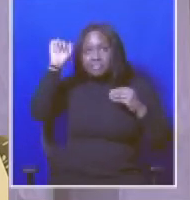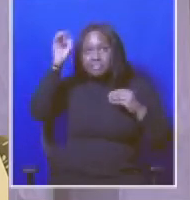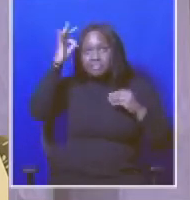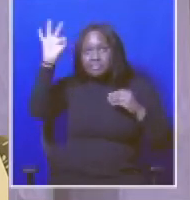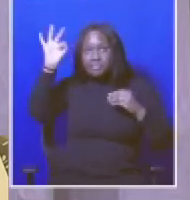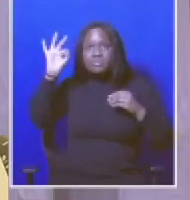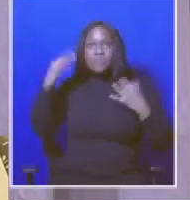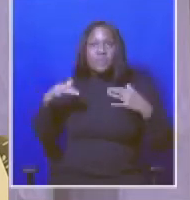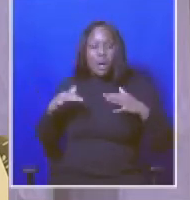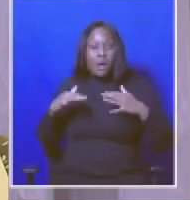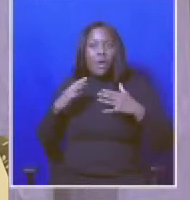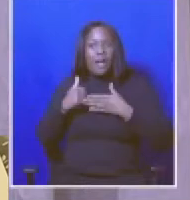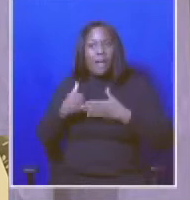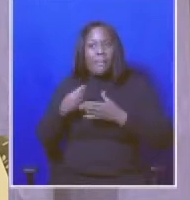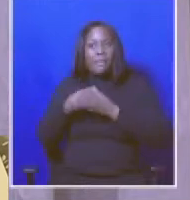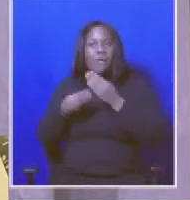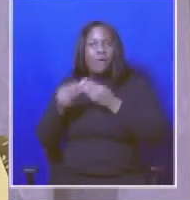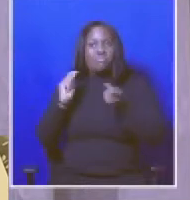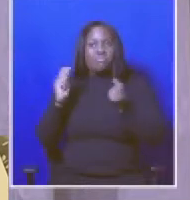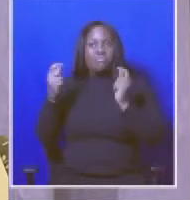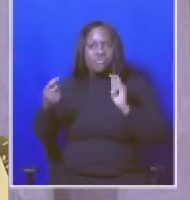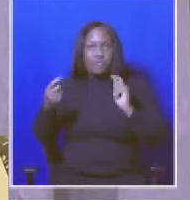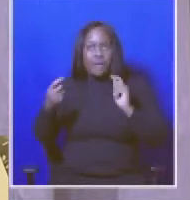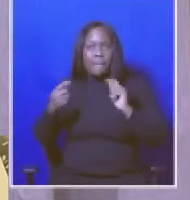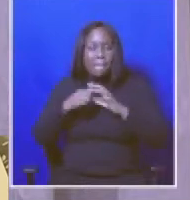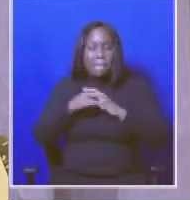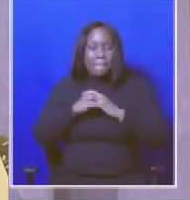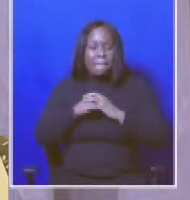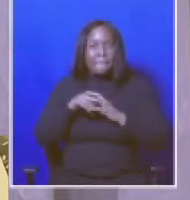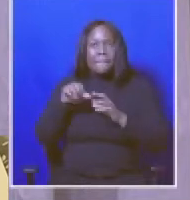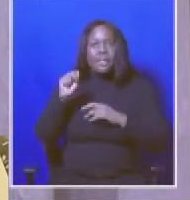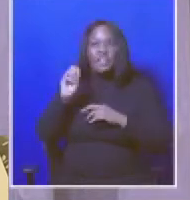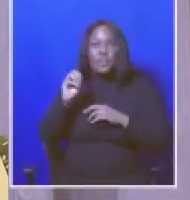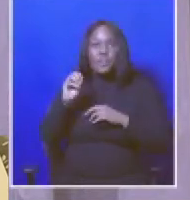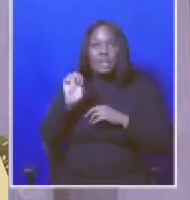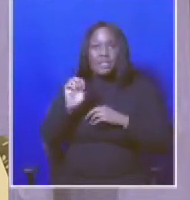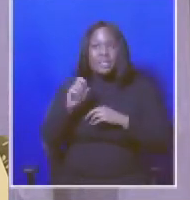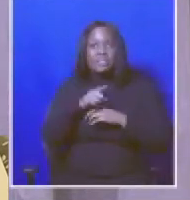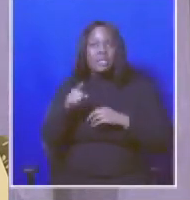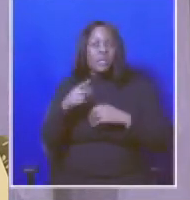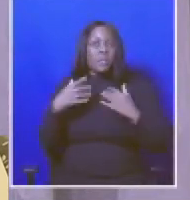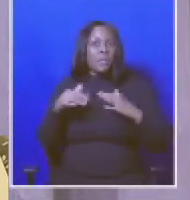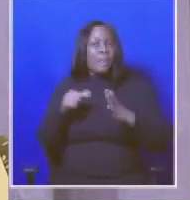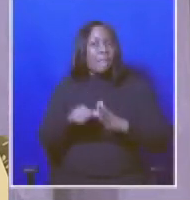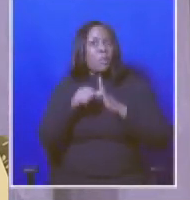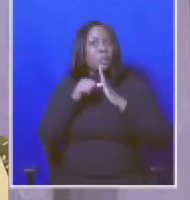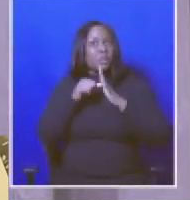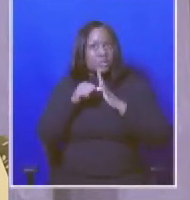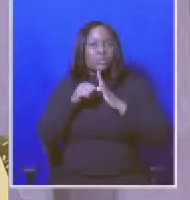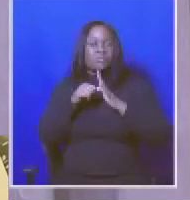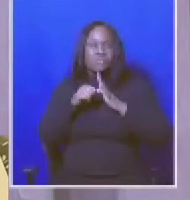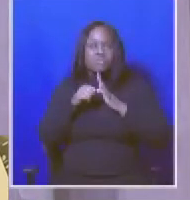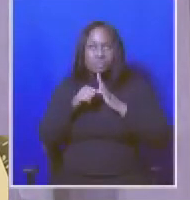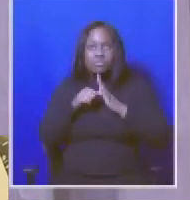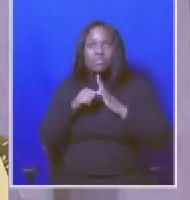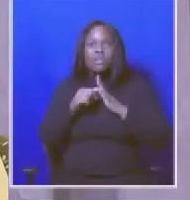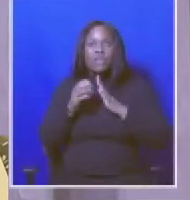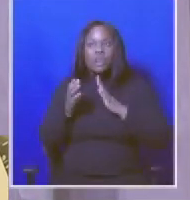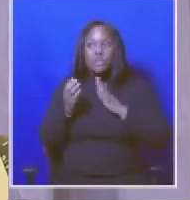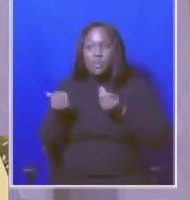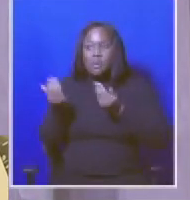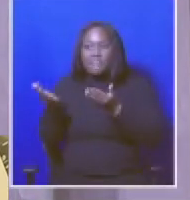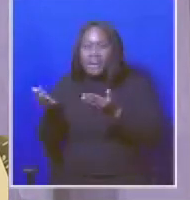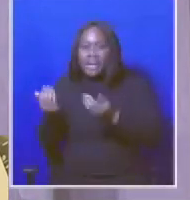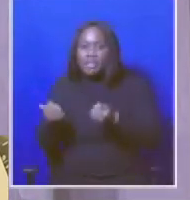and social transformation in our country. SOEs are key drivers for the provision of critical